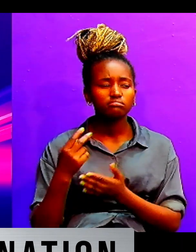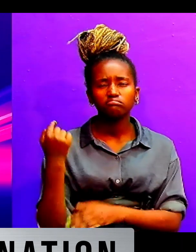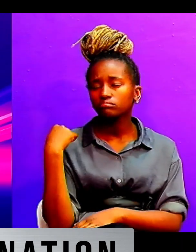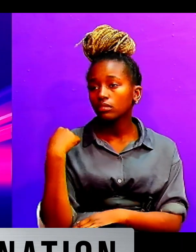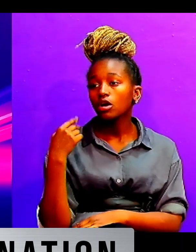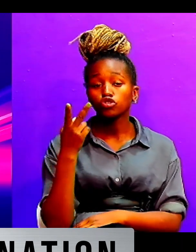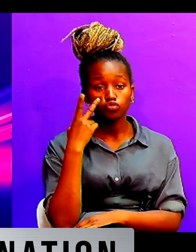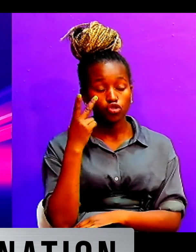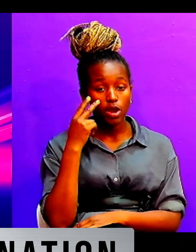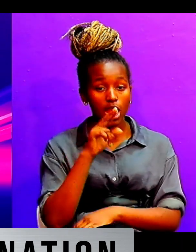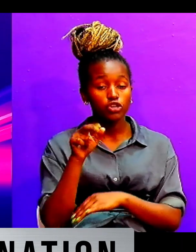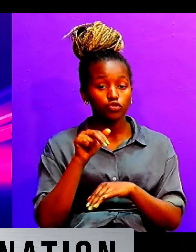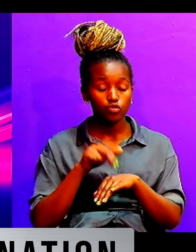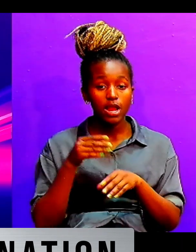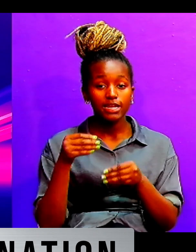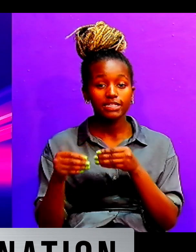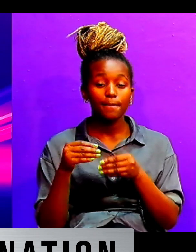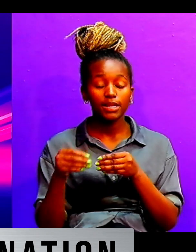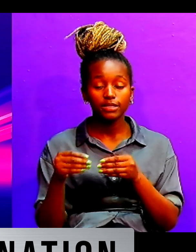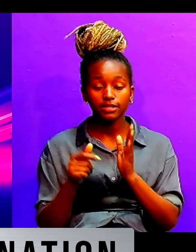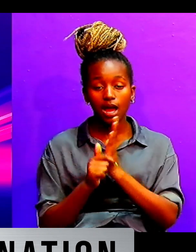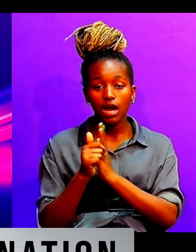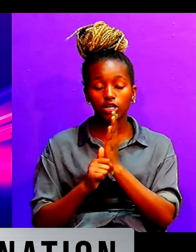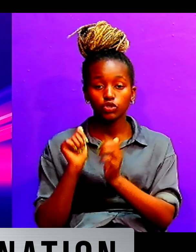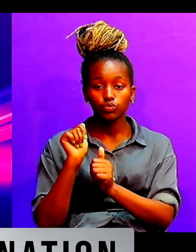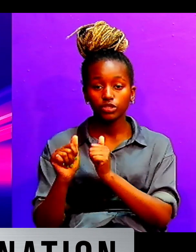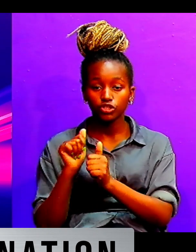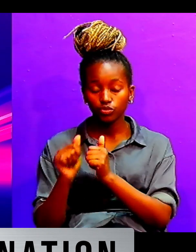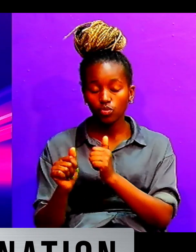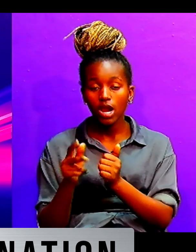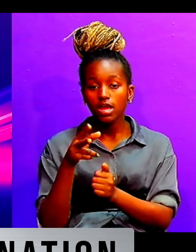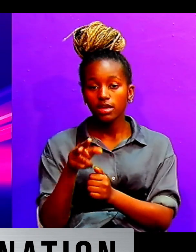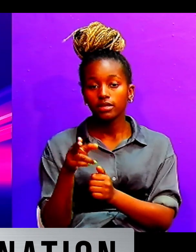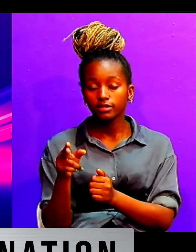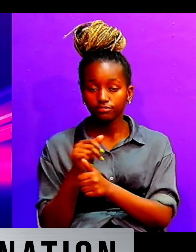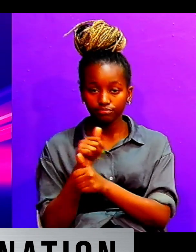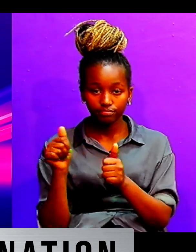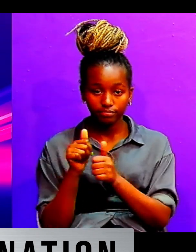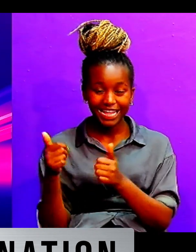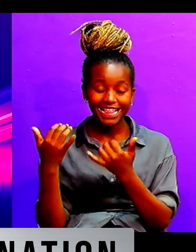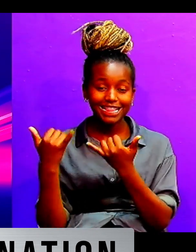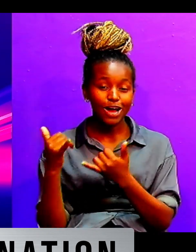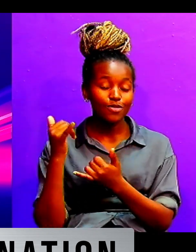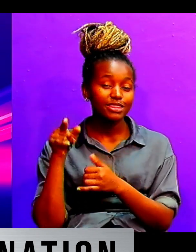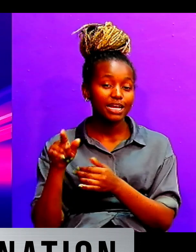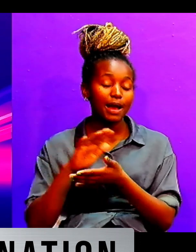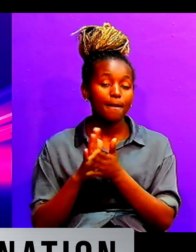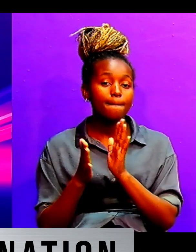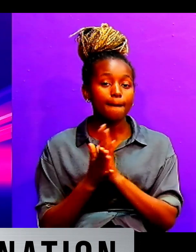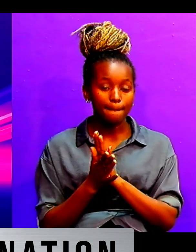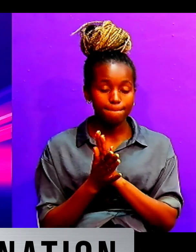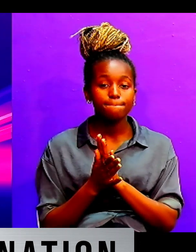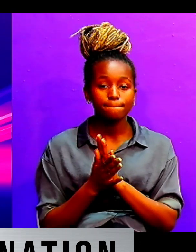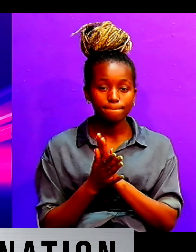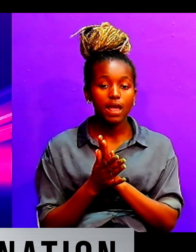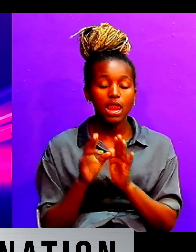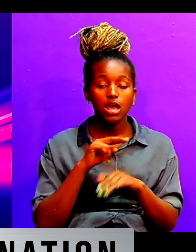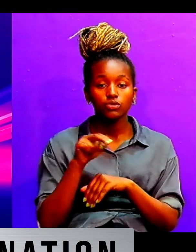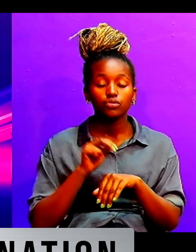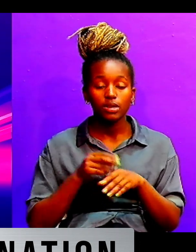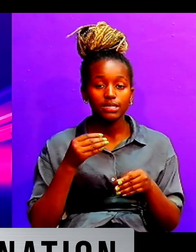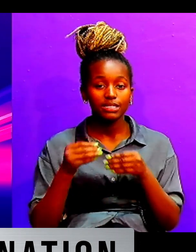Disability Act was amended. Now it is the National Disability Act